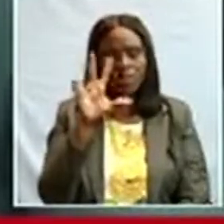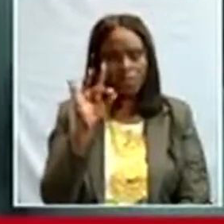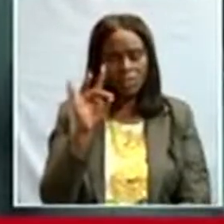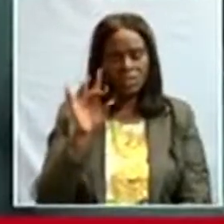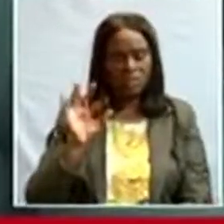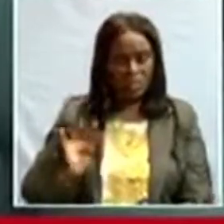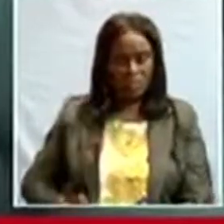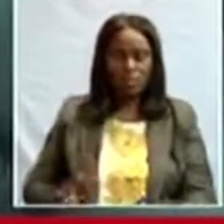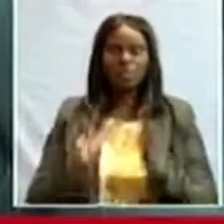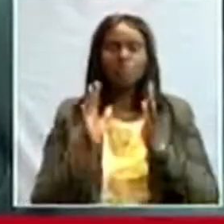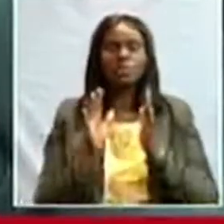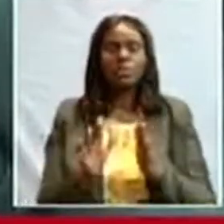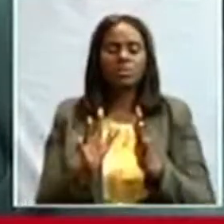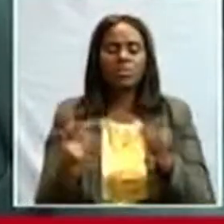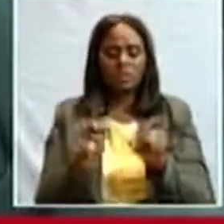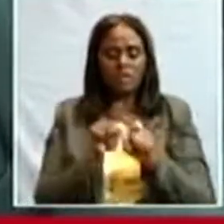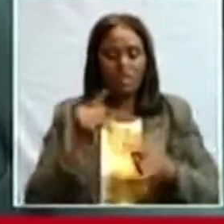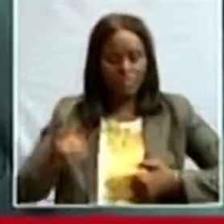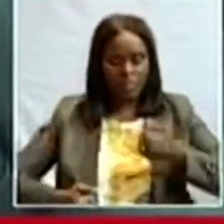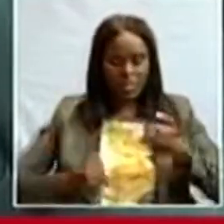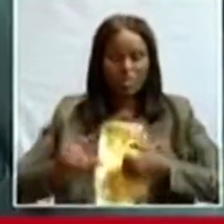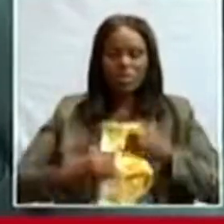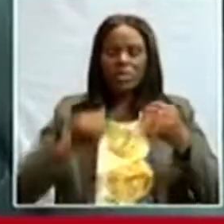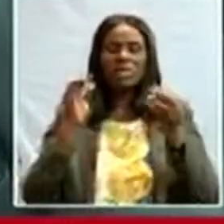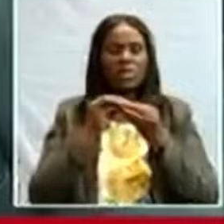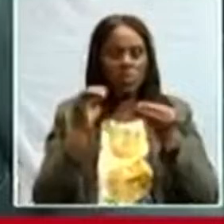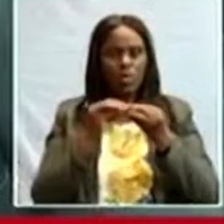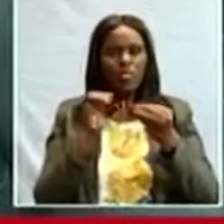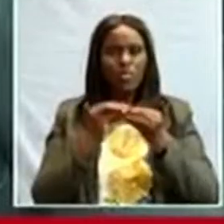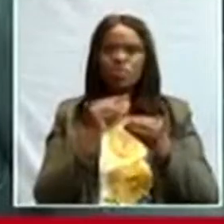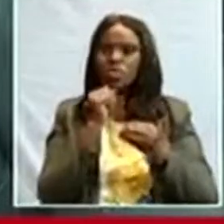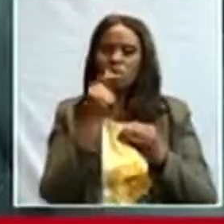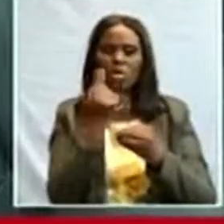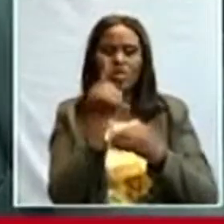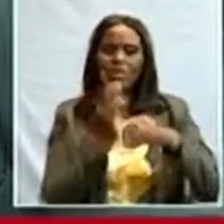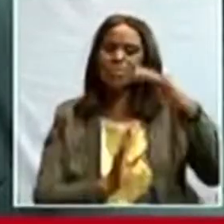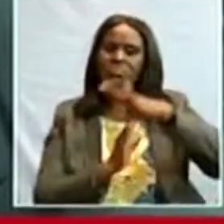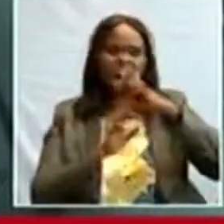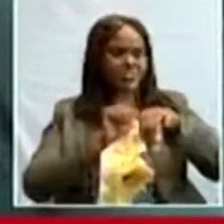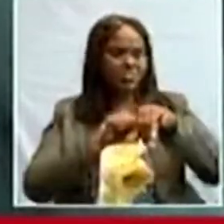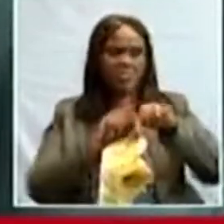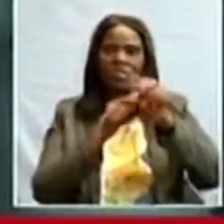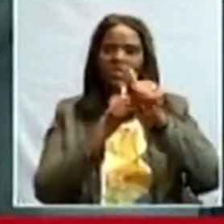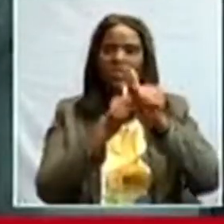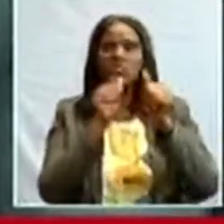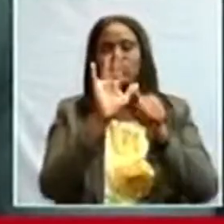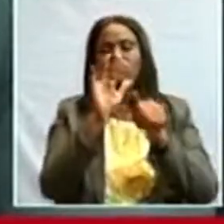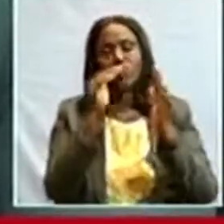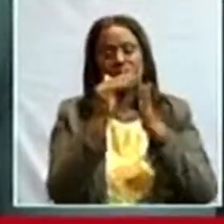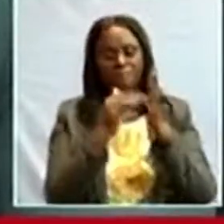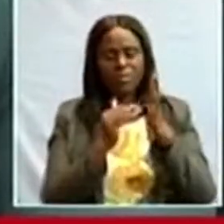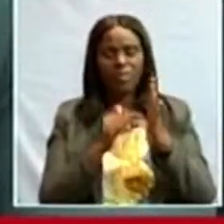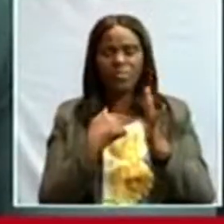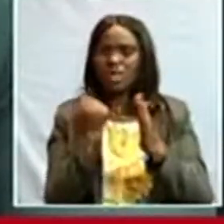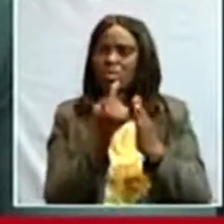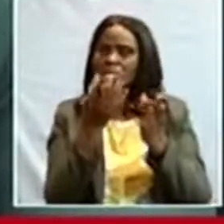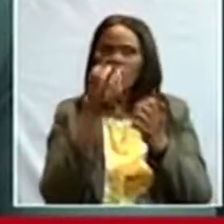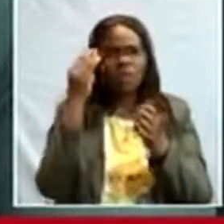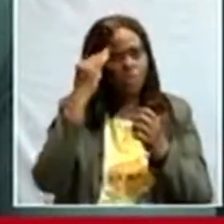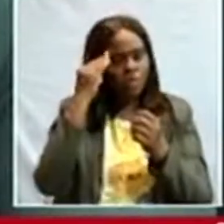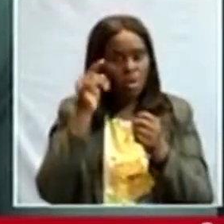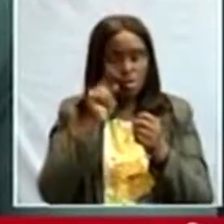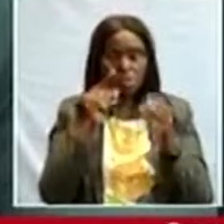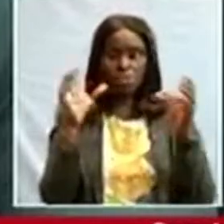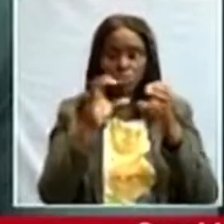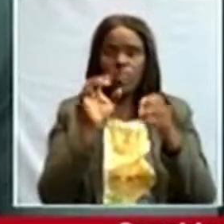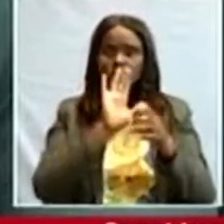beneficiaries enjoying beyond the stipulated time by going by the guidelines. Now I want to find out as a committee the